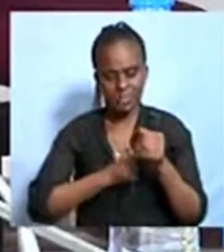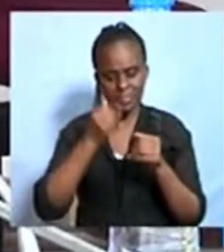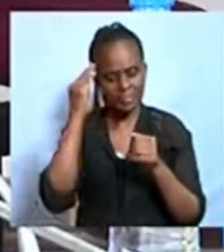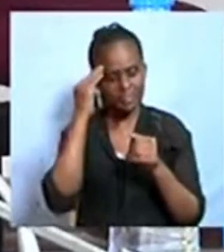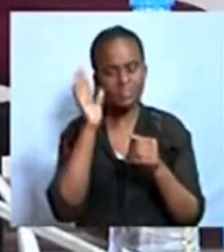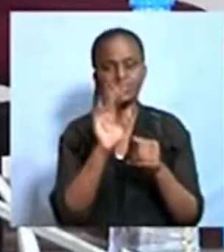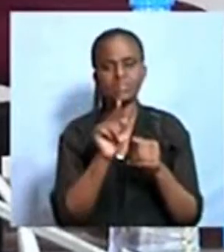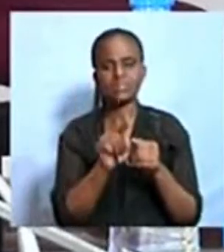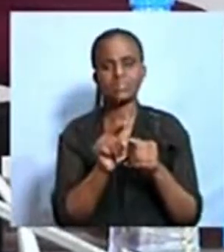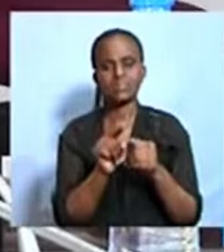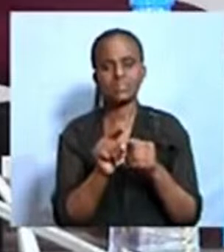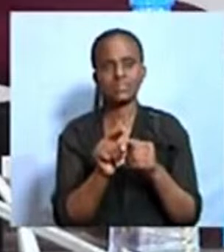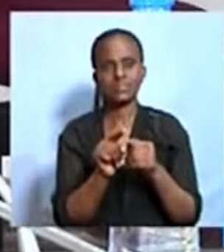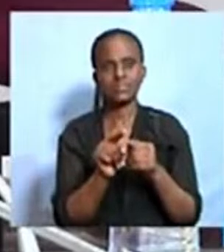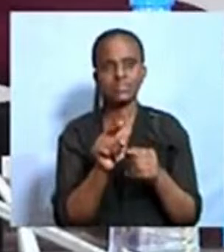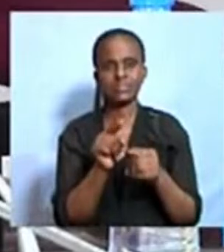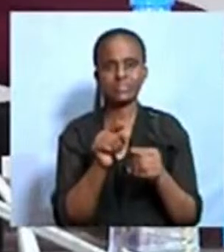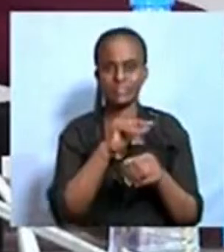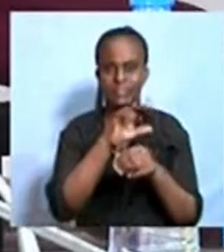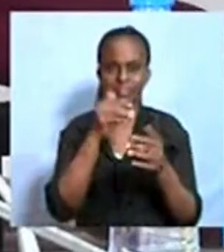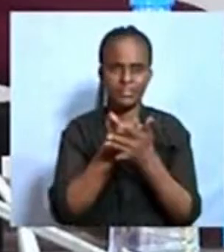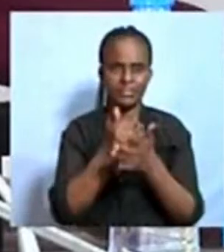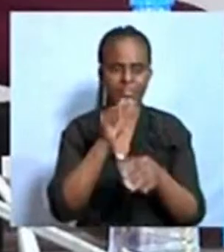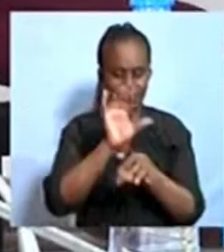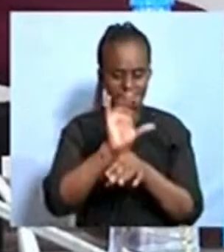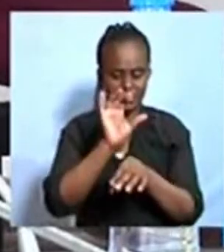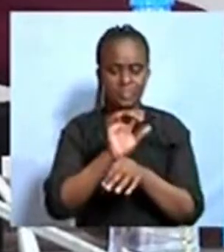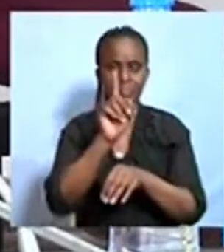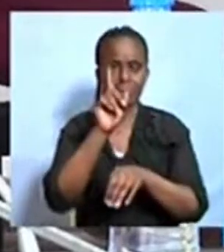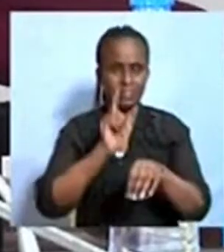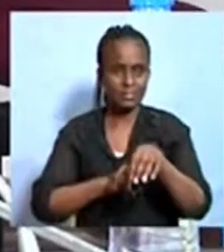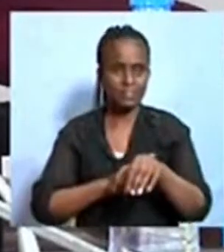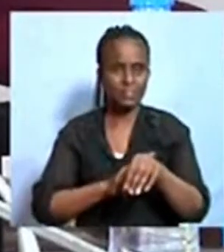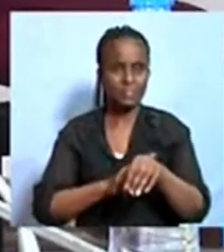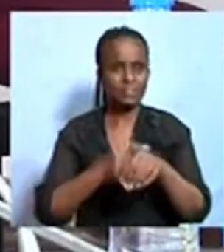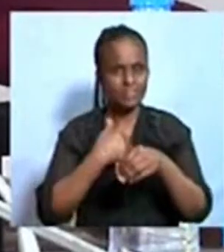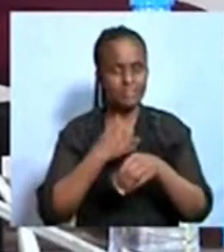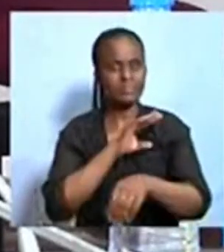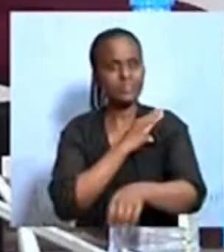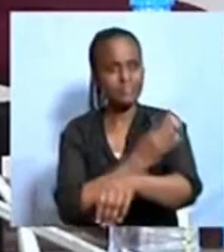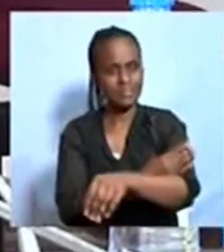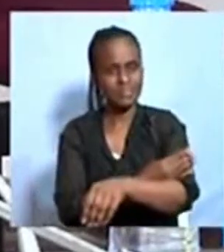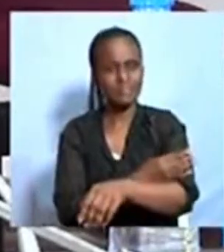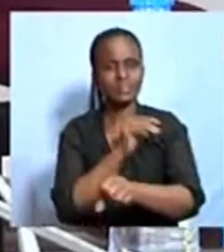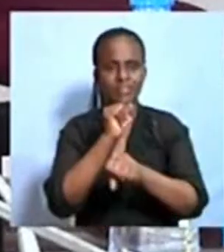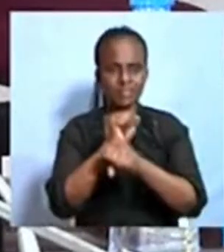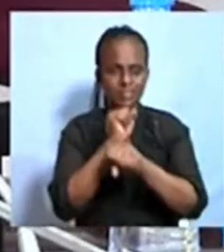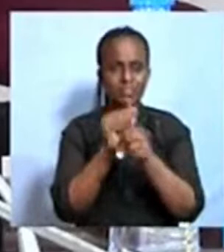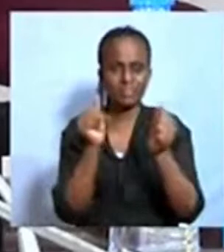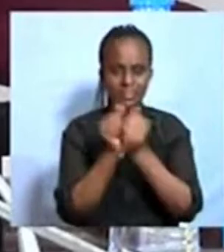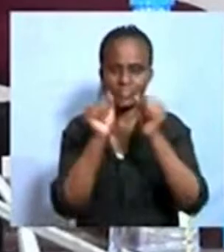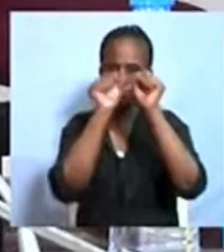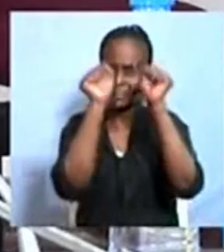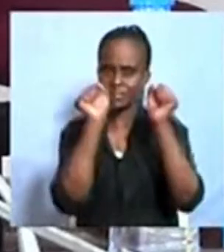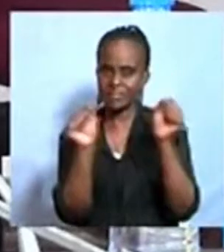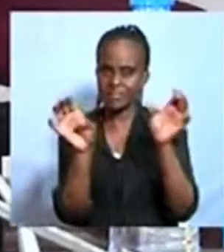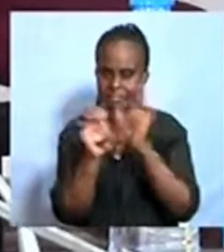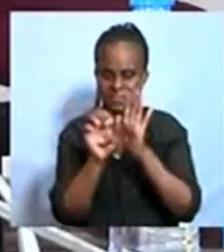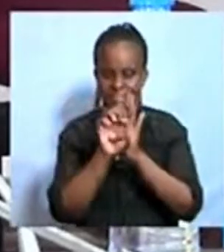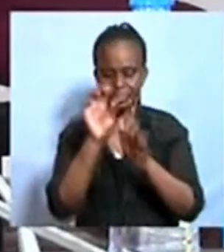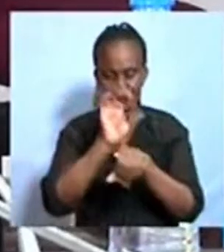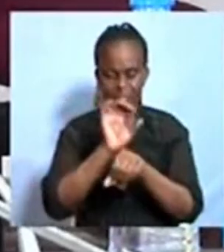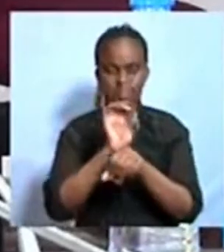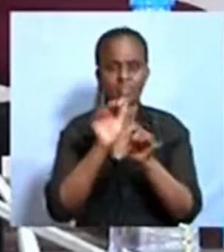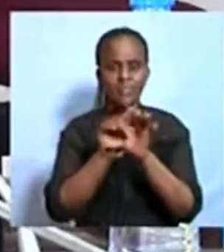that pretty much everyone will end up in church at a particular time. There's a power of working with structures like the church